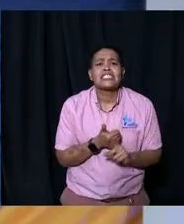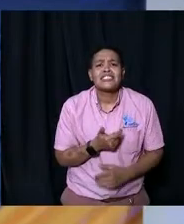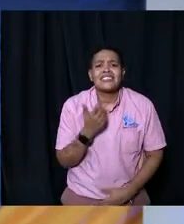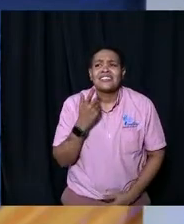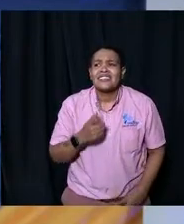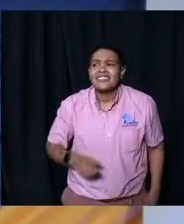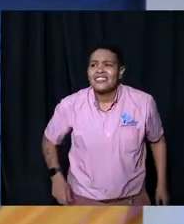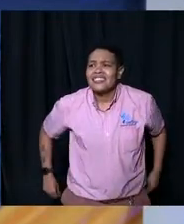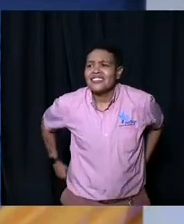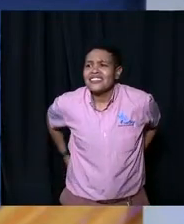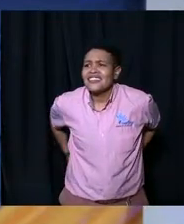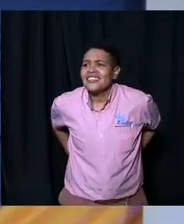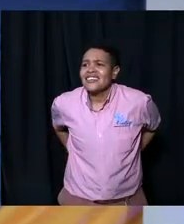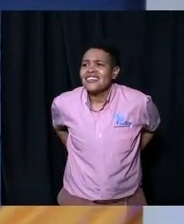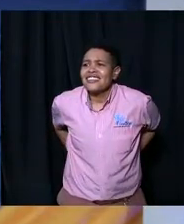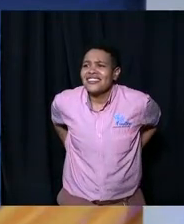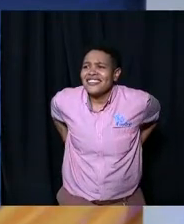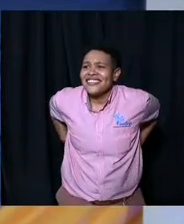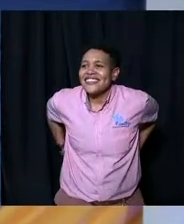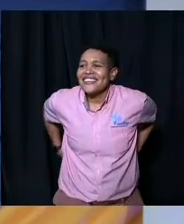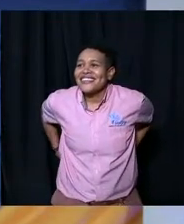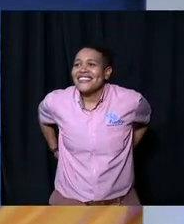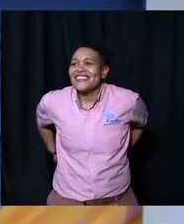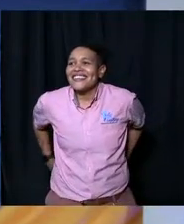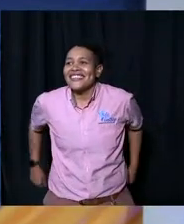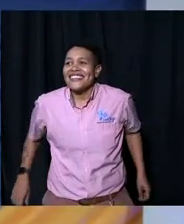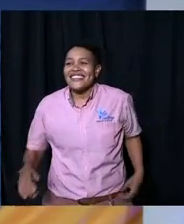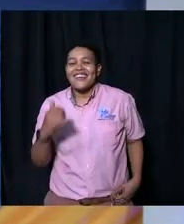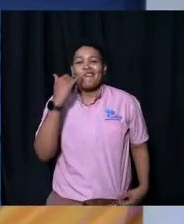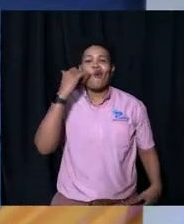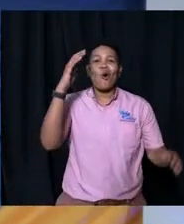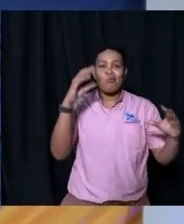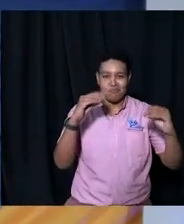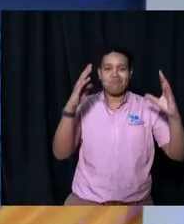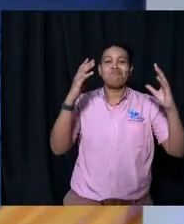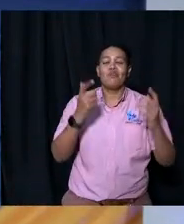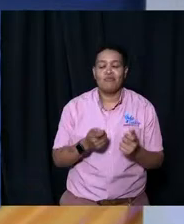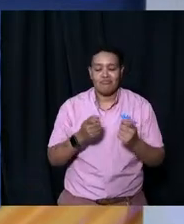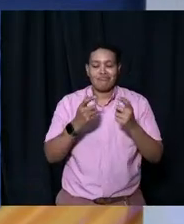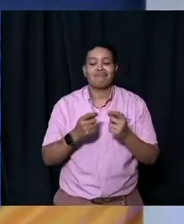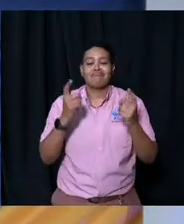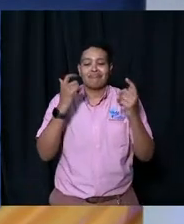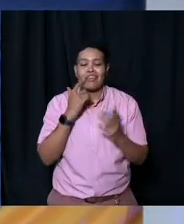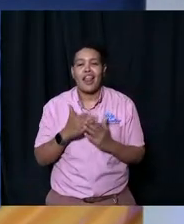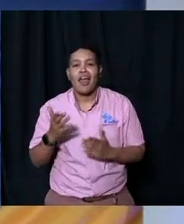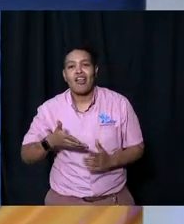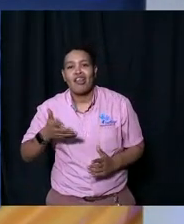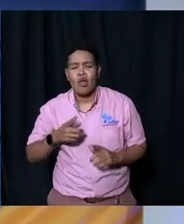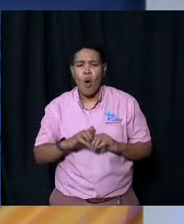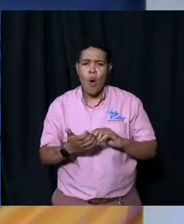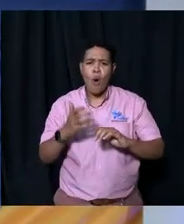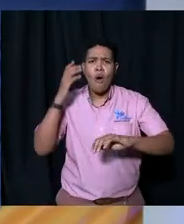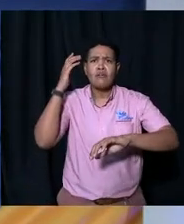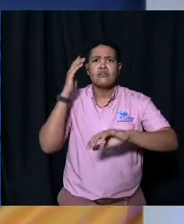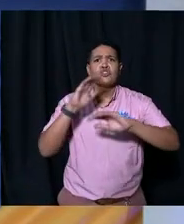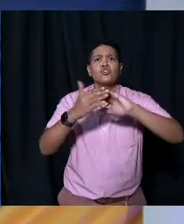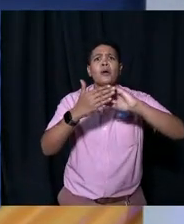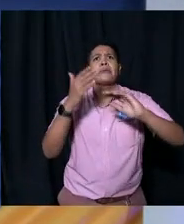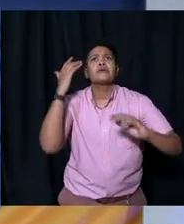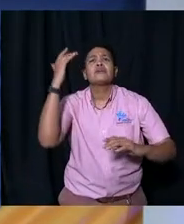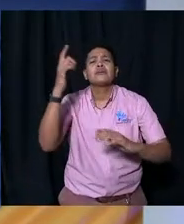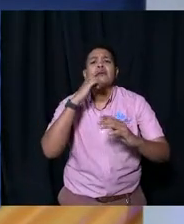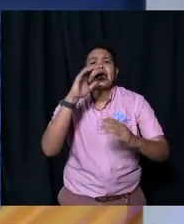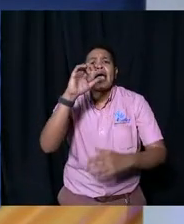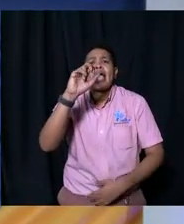father, the phone just went a little blank, had it open for too long. How far along is Jamaica in preparations for earning carbon credits